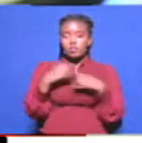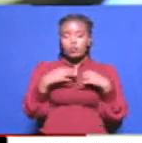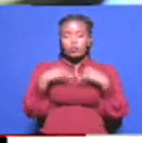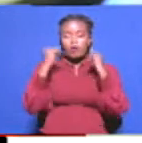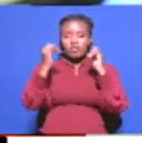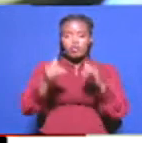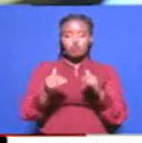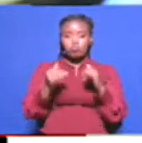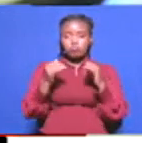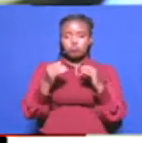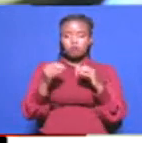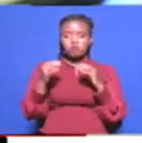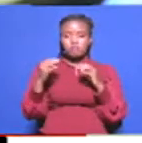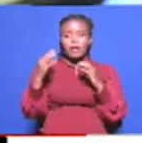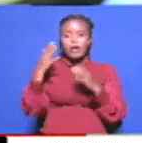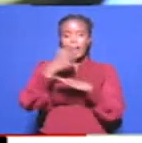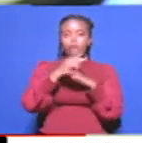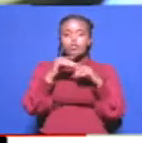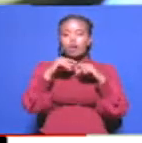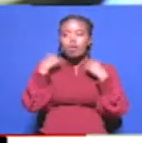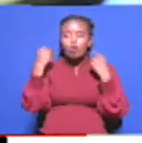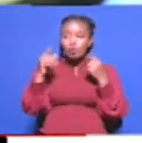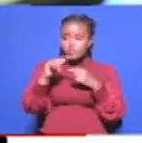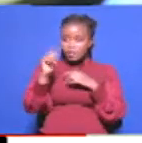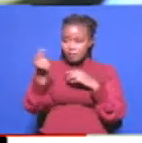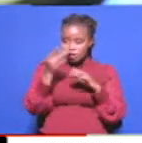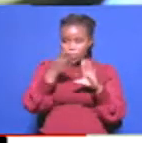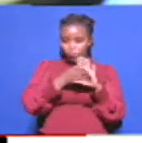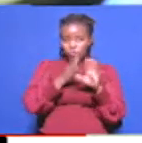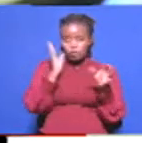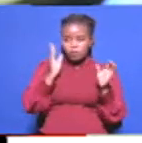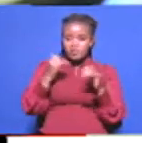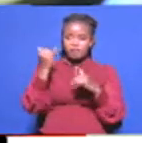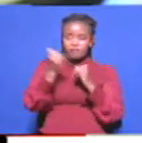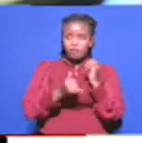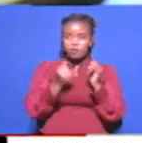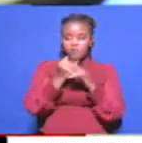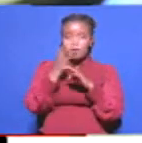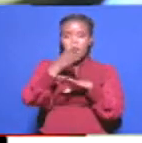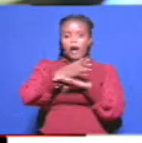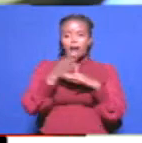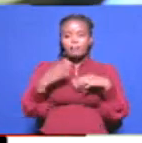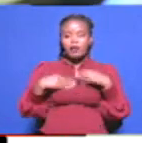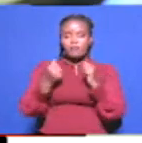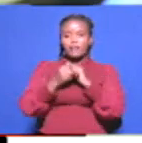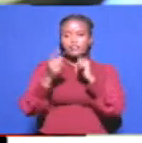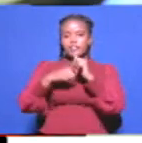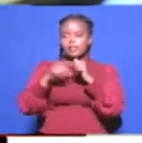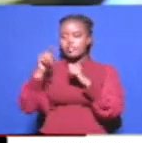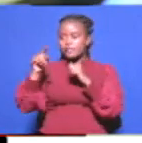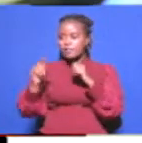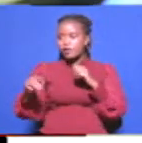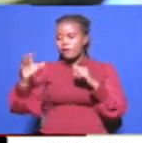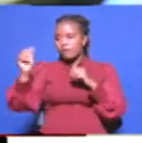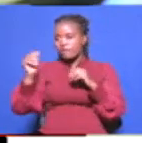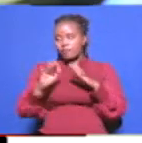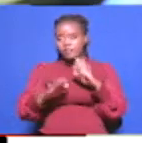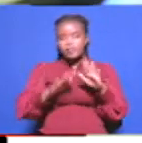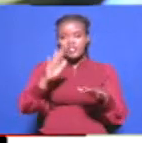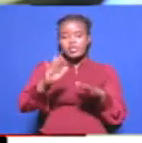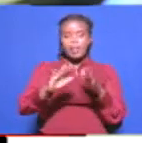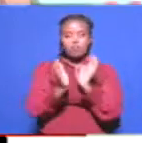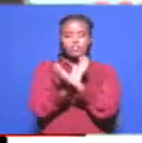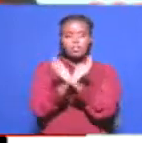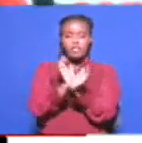and hosts Kenya were eliminated in the semi-finals after going down 16-5 to Namibia at the Nyayo National Stadium. It